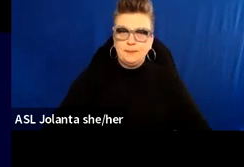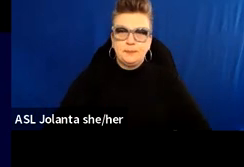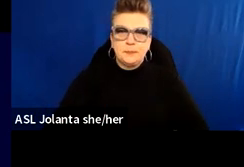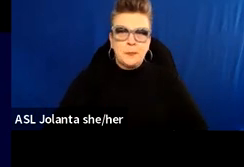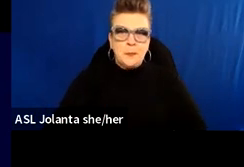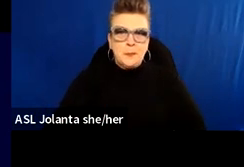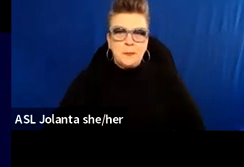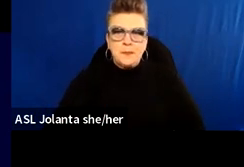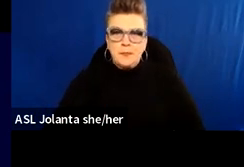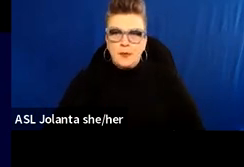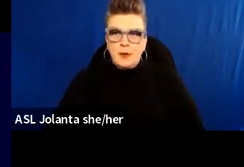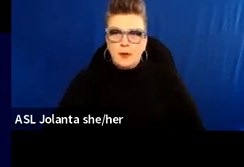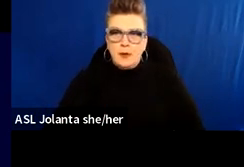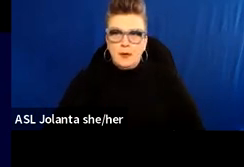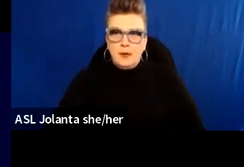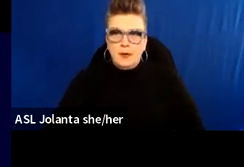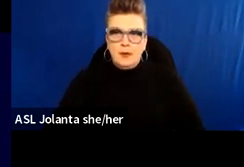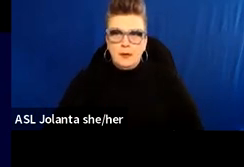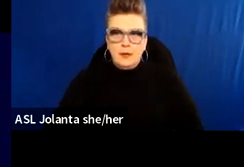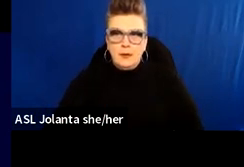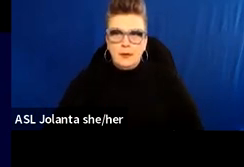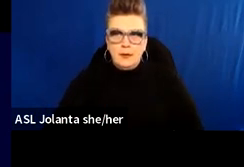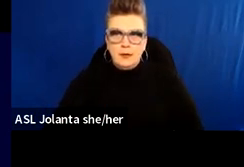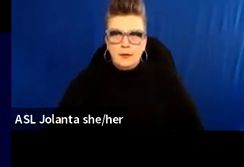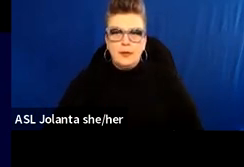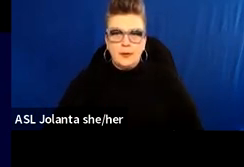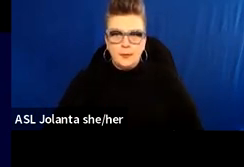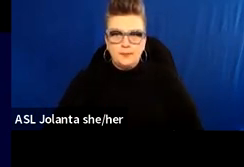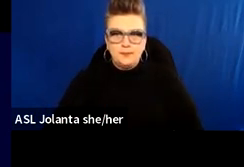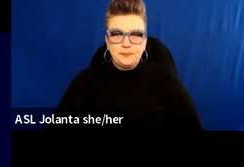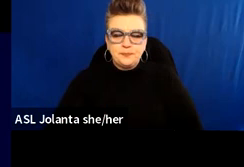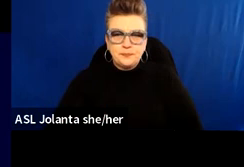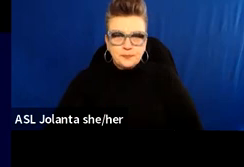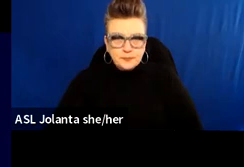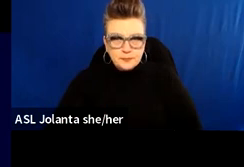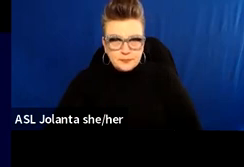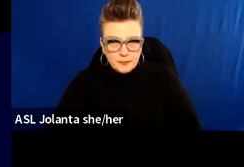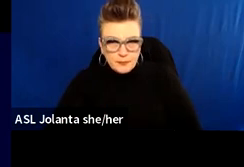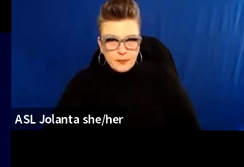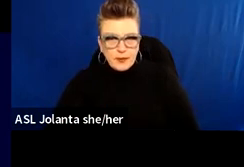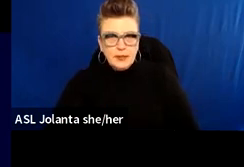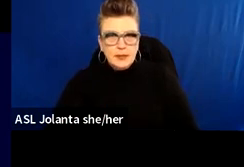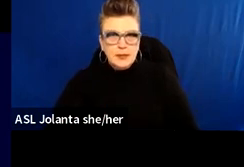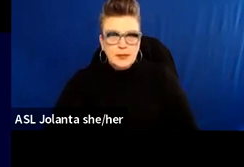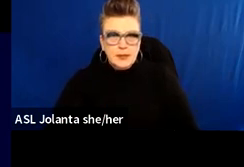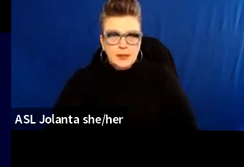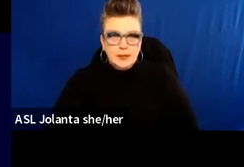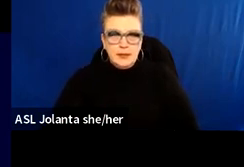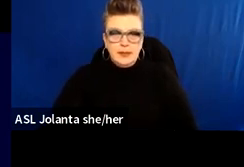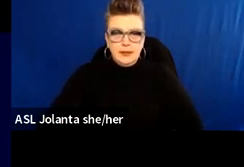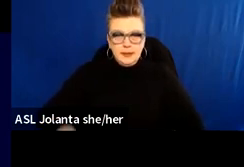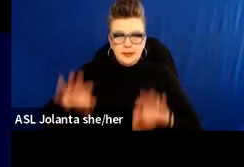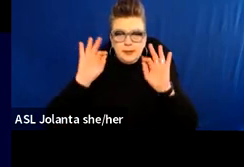thanks drew before i jump into phase one we have a pretty robust presentation so wanted to give um